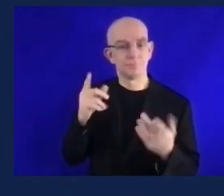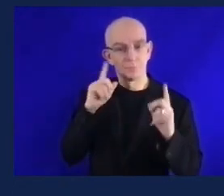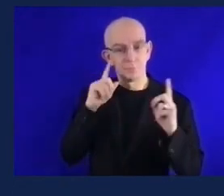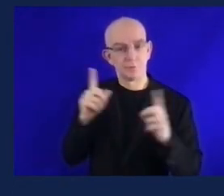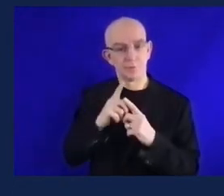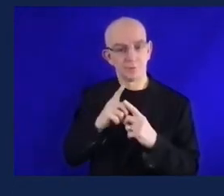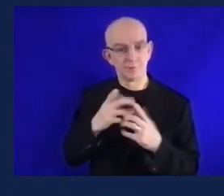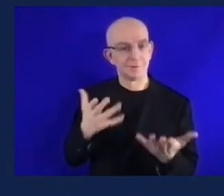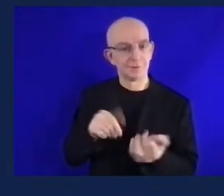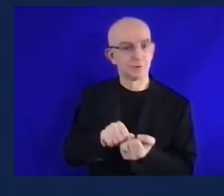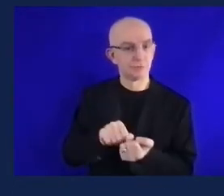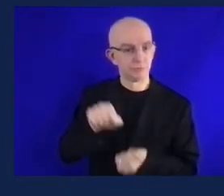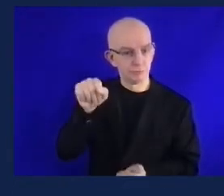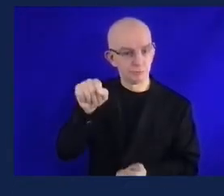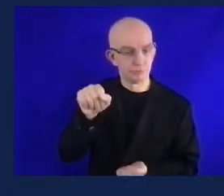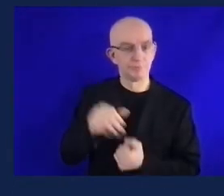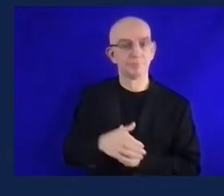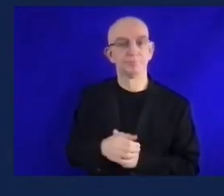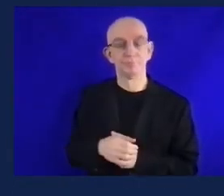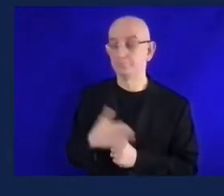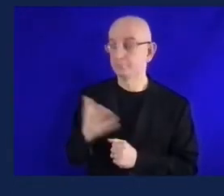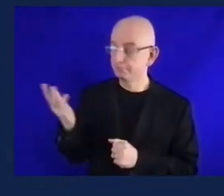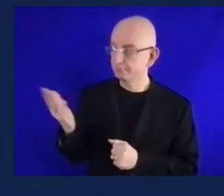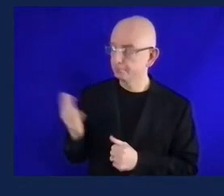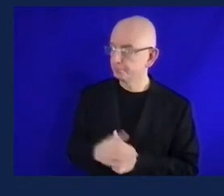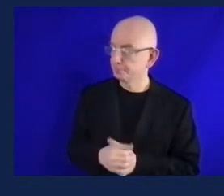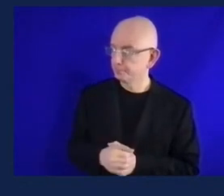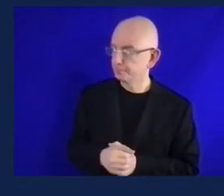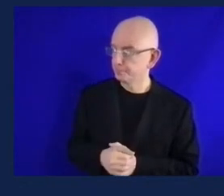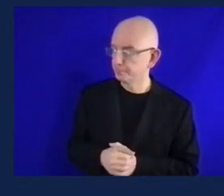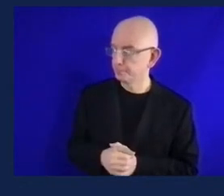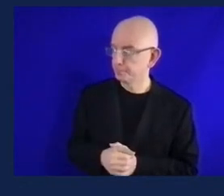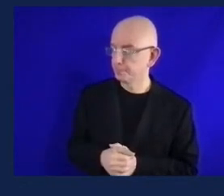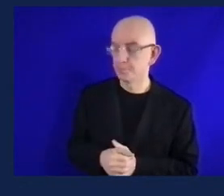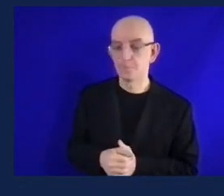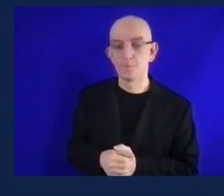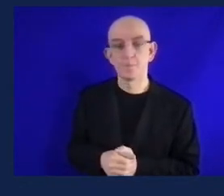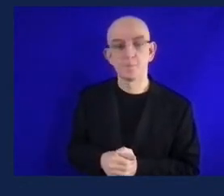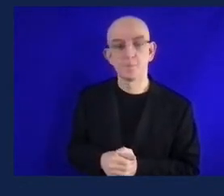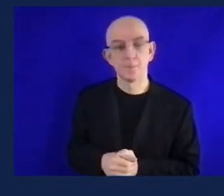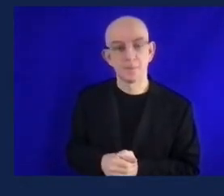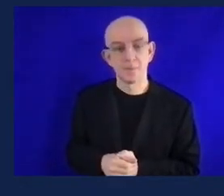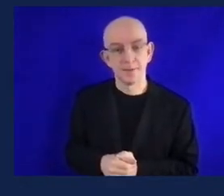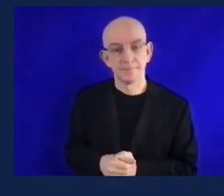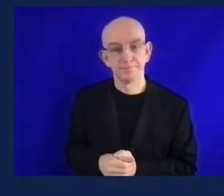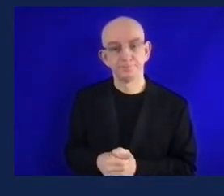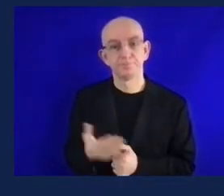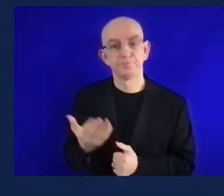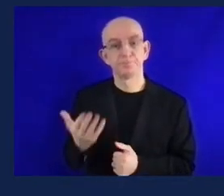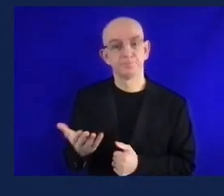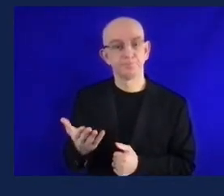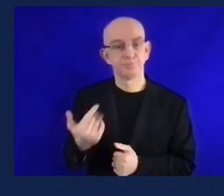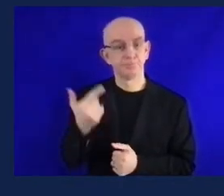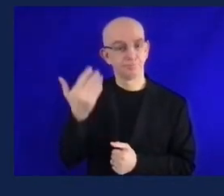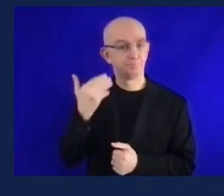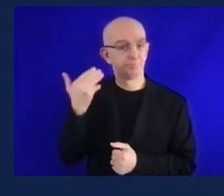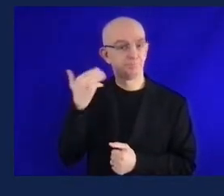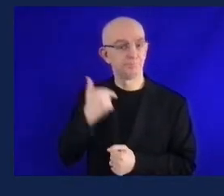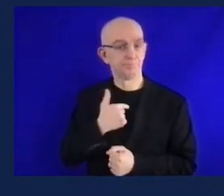club. Today, I would like to talk about accessibility of women football pitches and